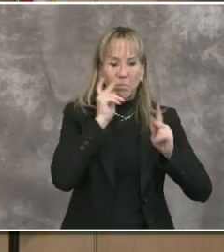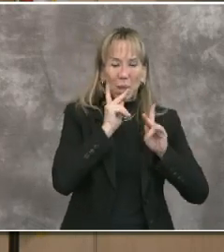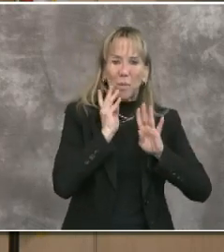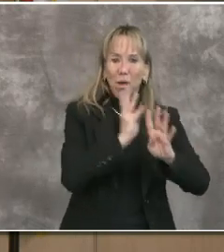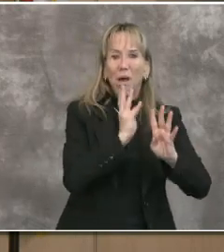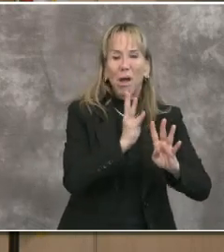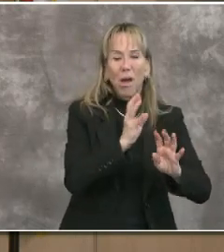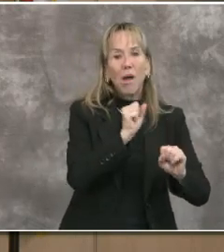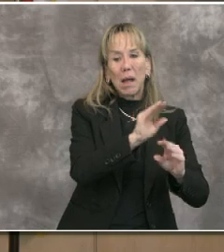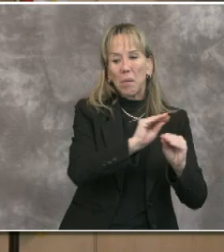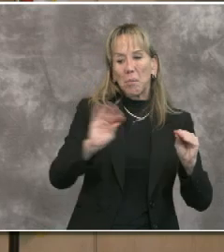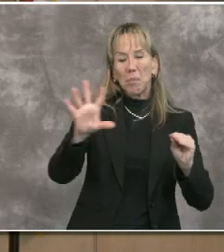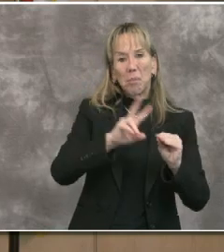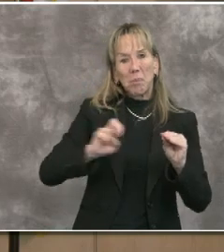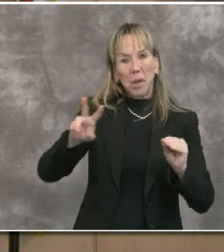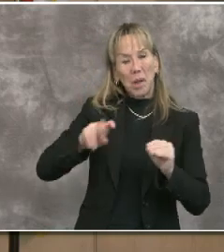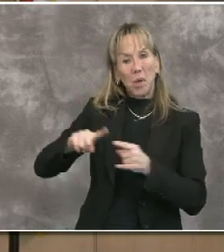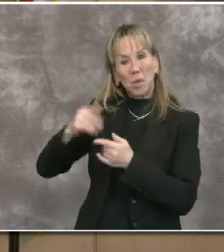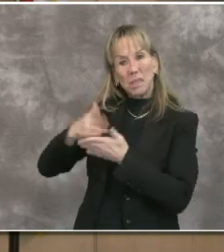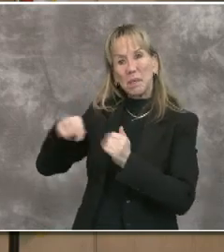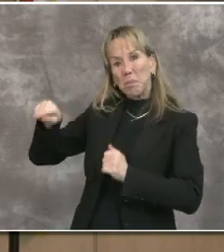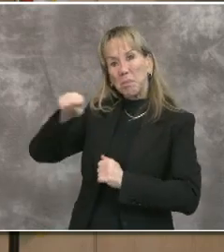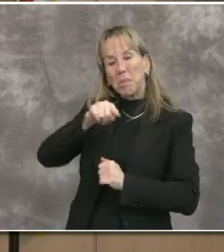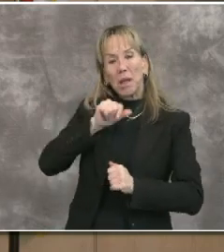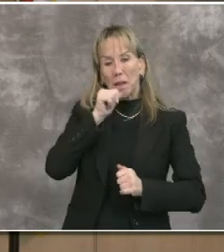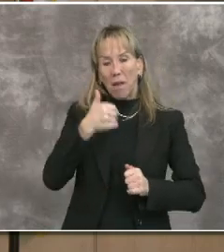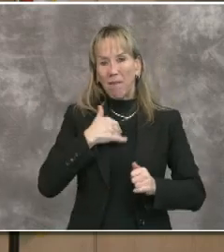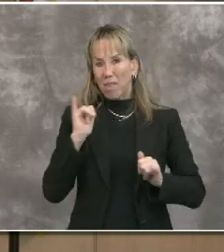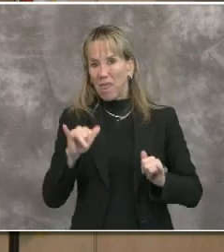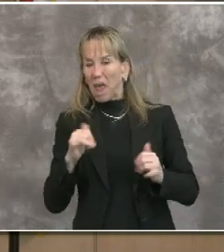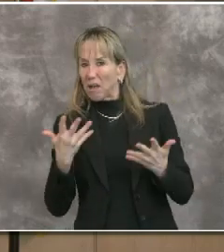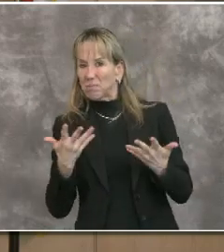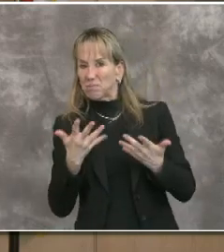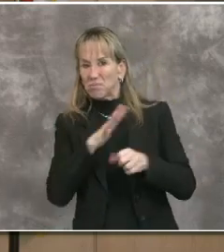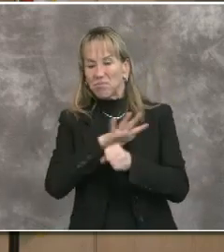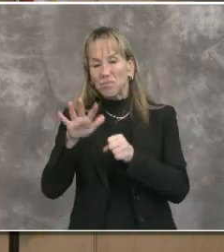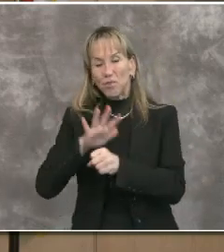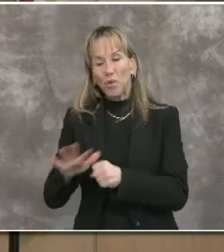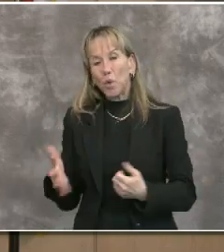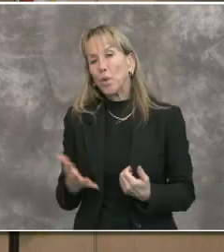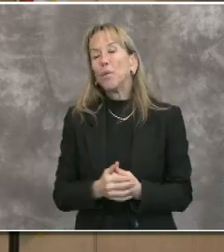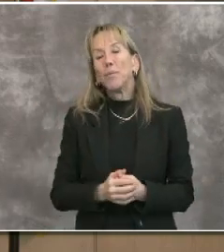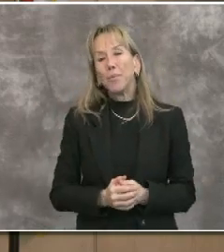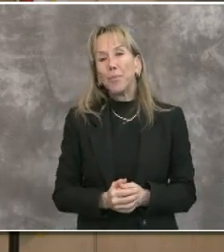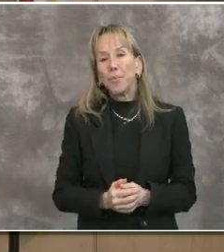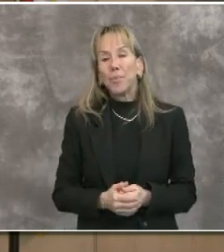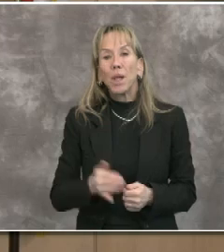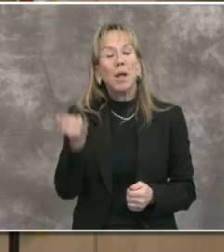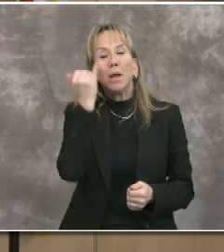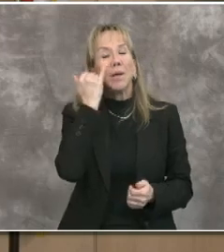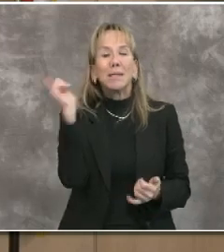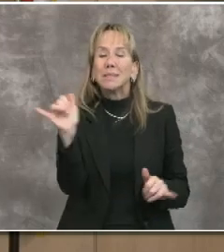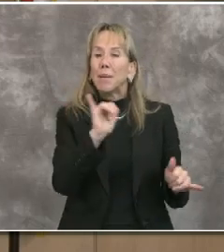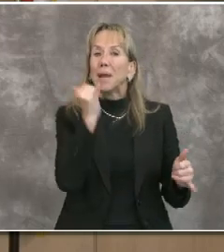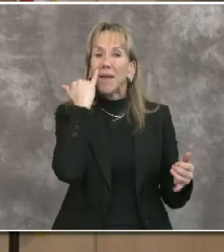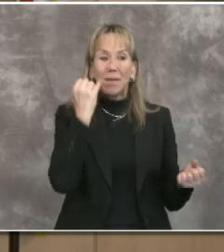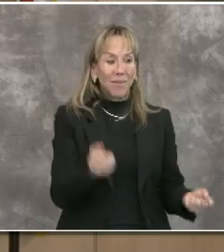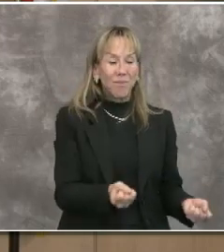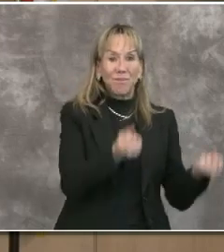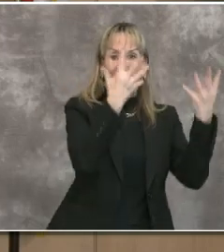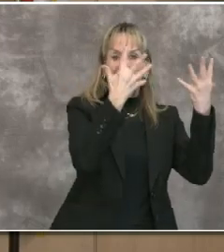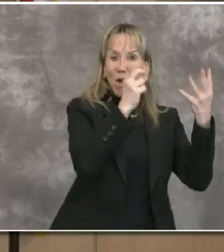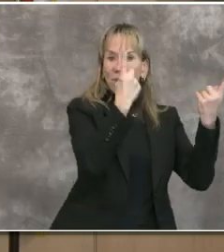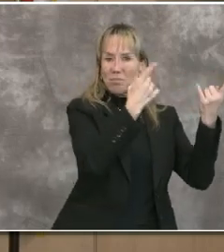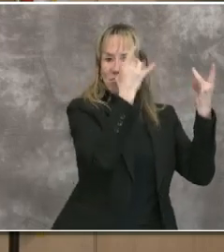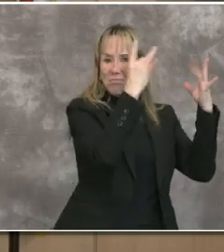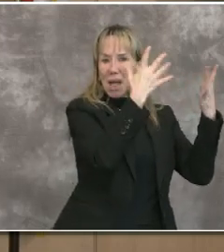utilizing protocols and procedures that are used every day in our emergency medical services. If there was a fire or disaster in one part of the county,